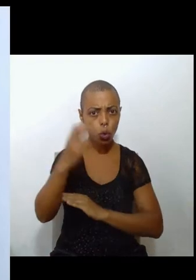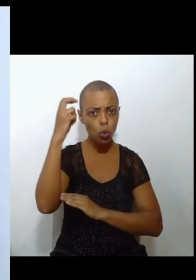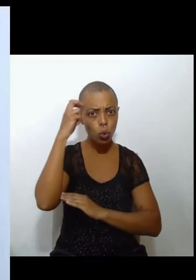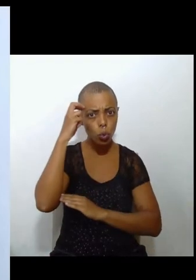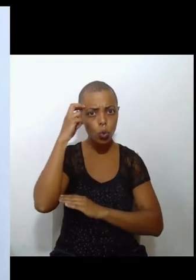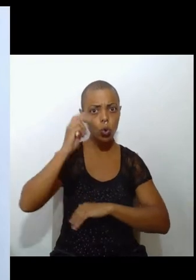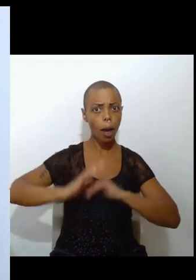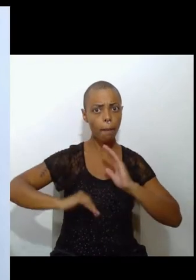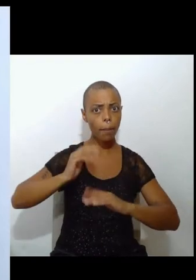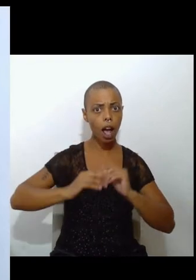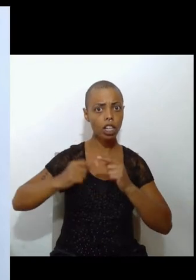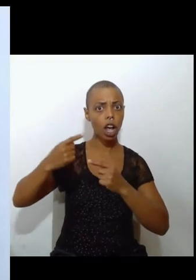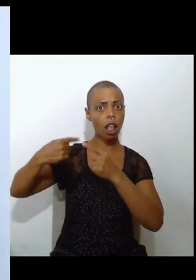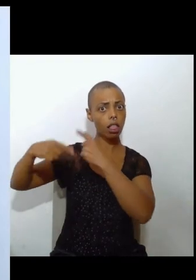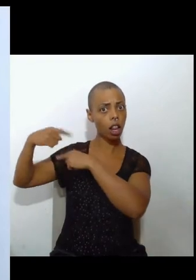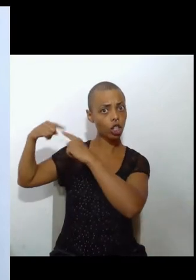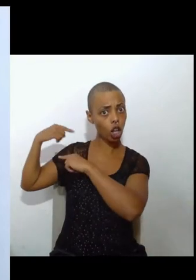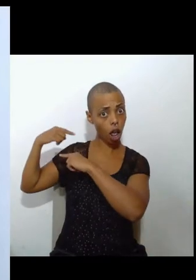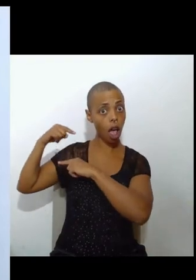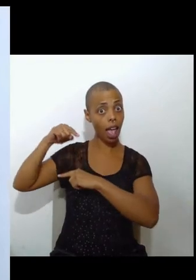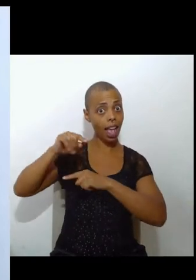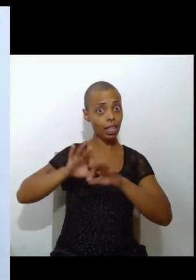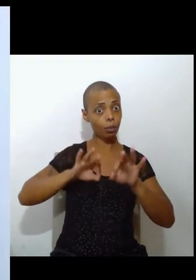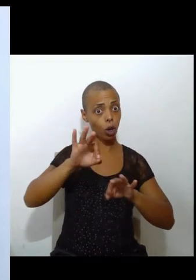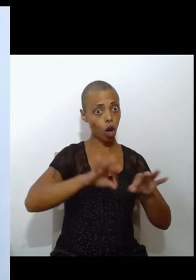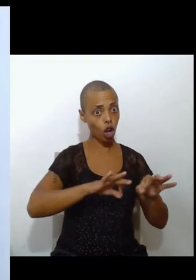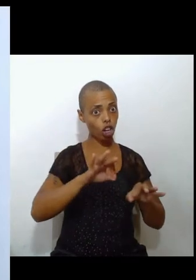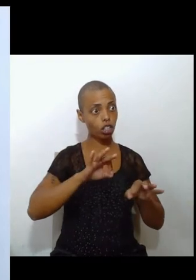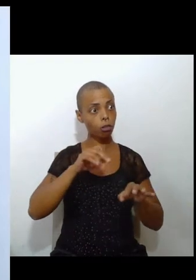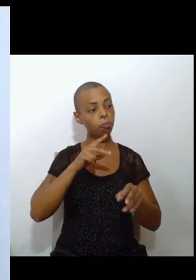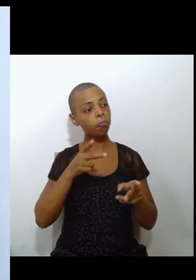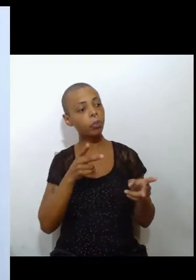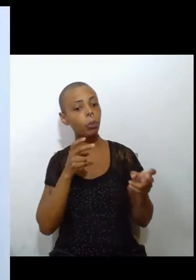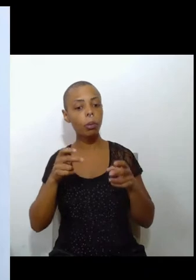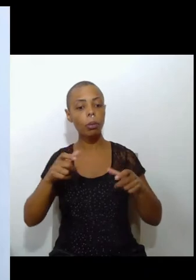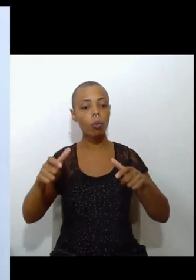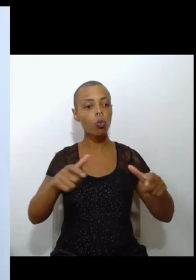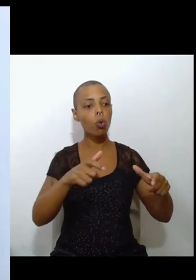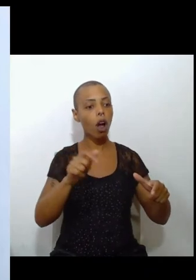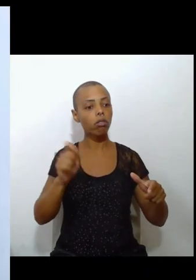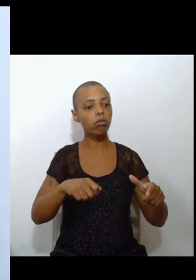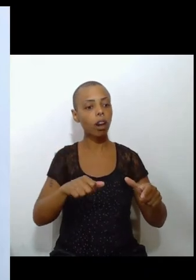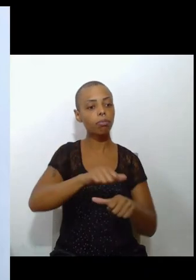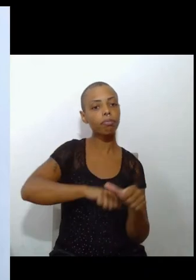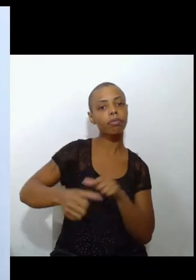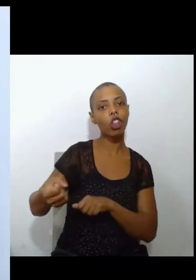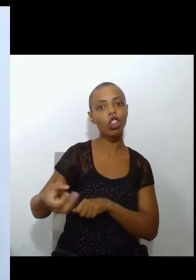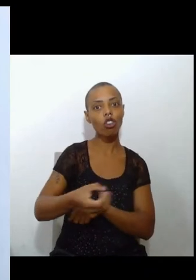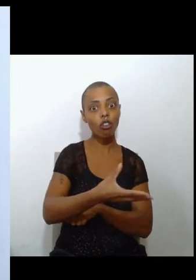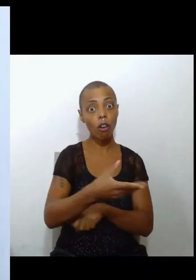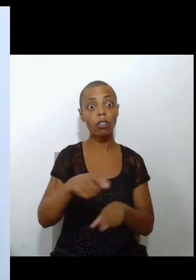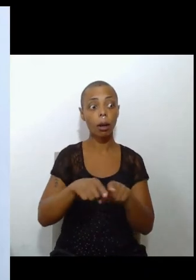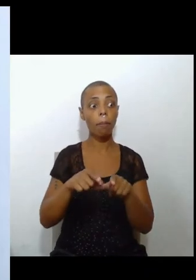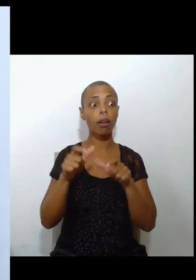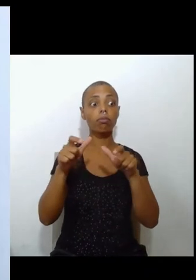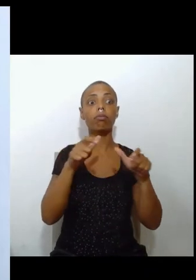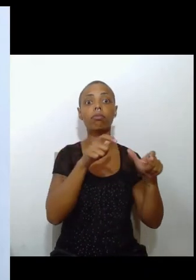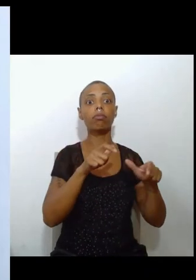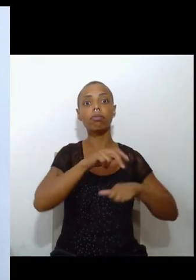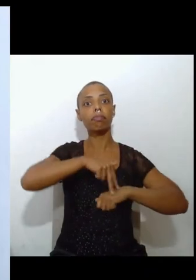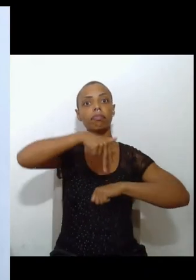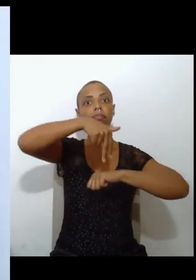practices the project examines their spaces of innovation and the places of their history